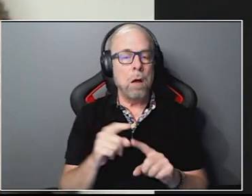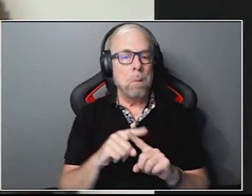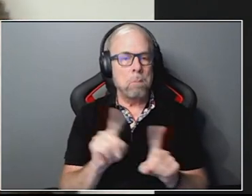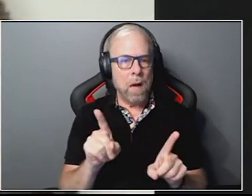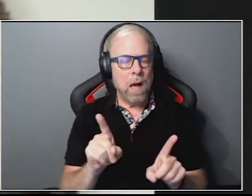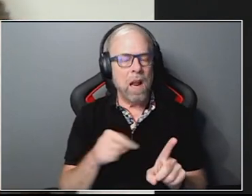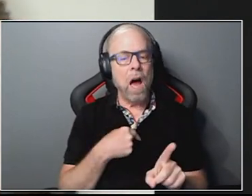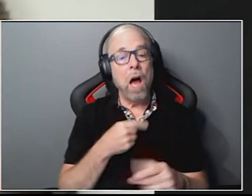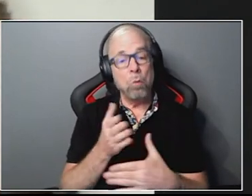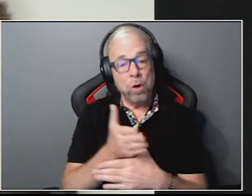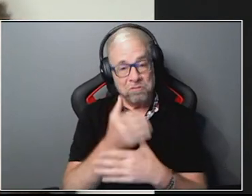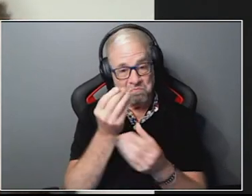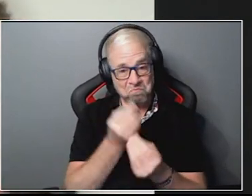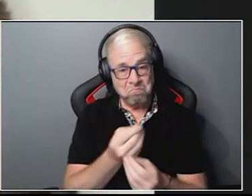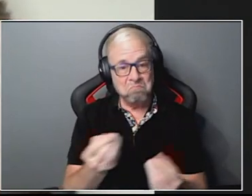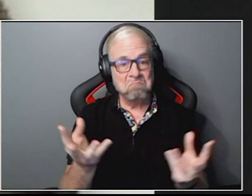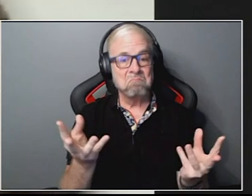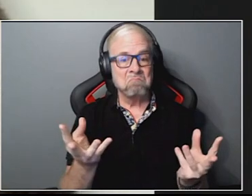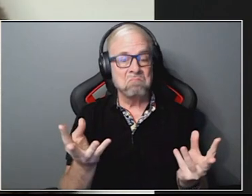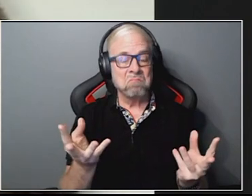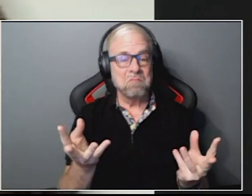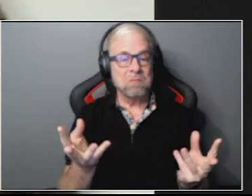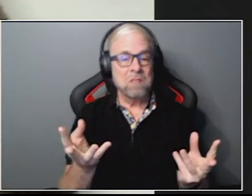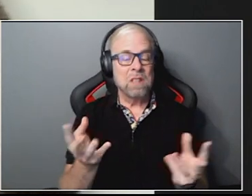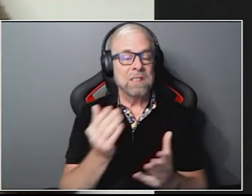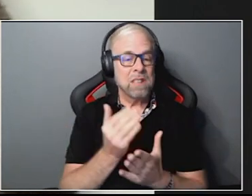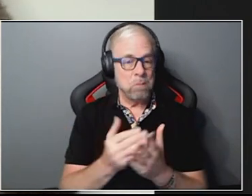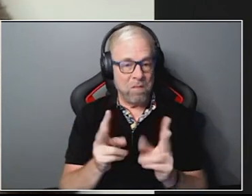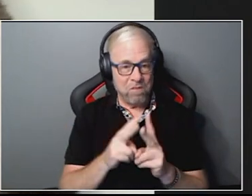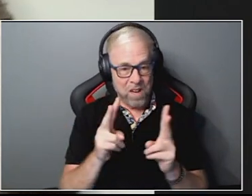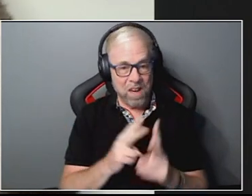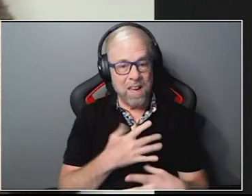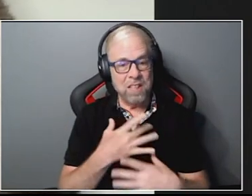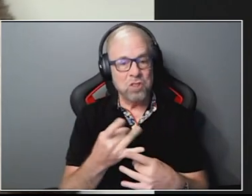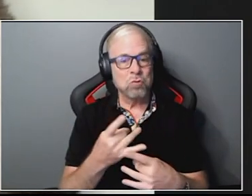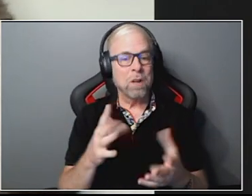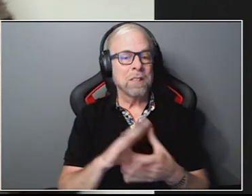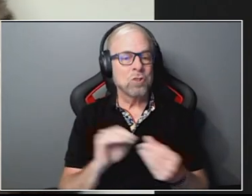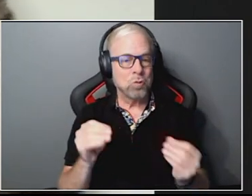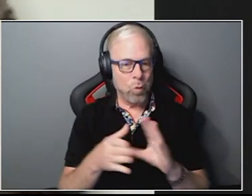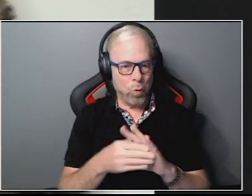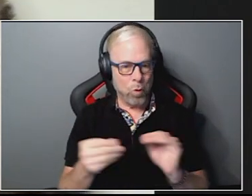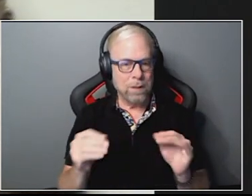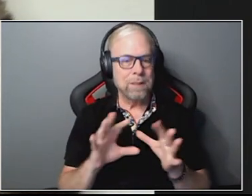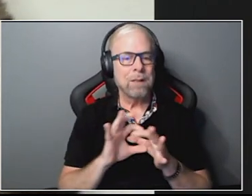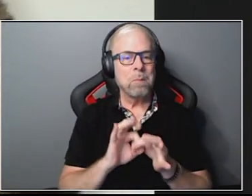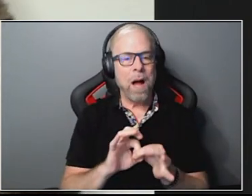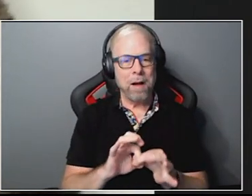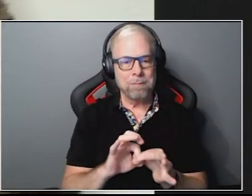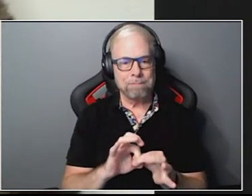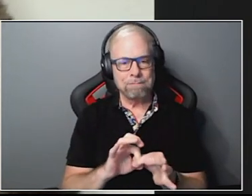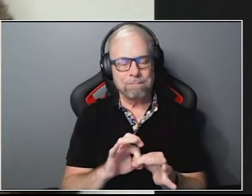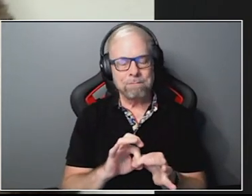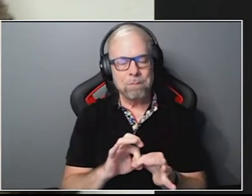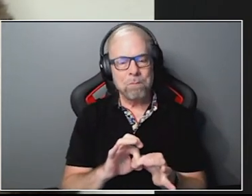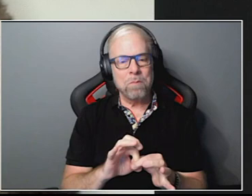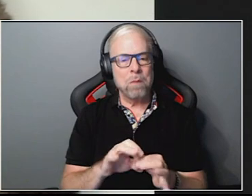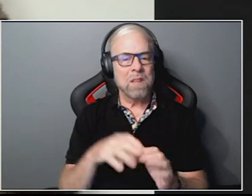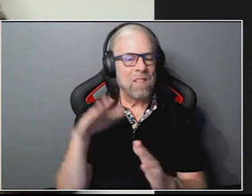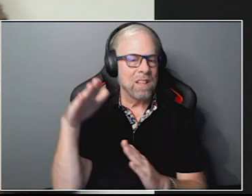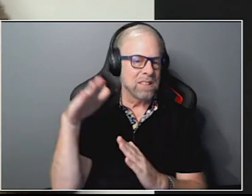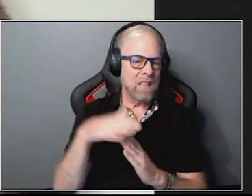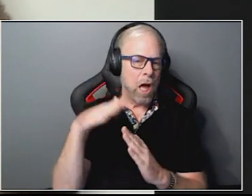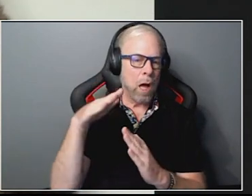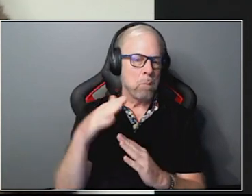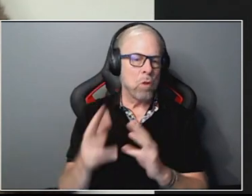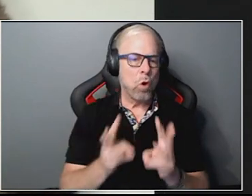But I'll share share some very interesting stories about being at the top of the world.